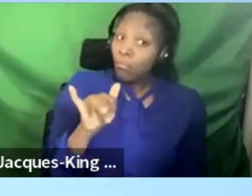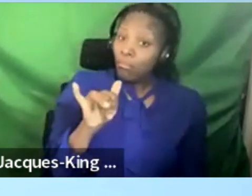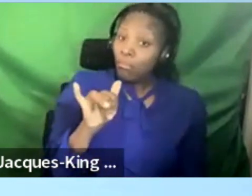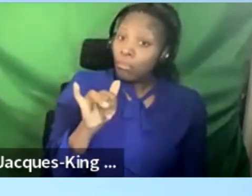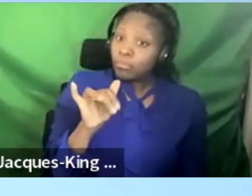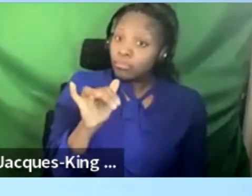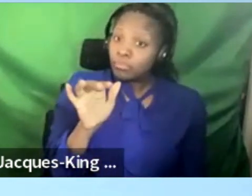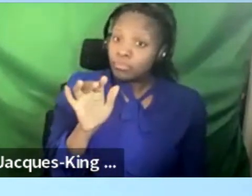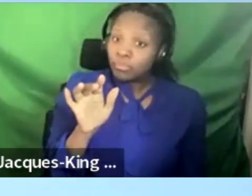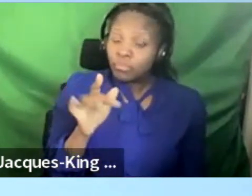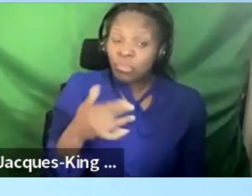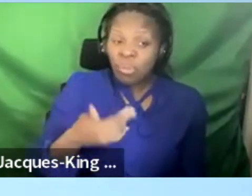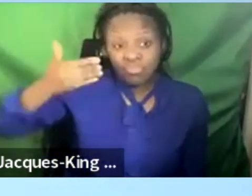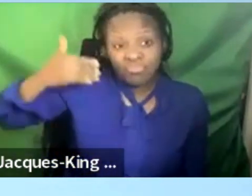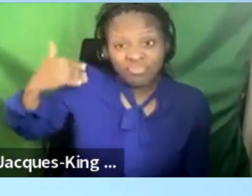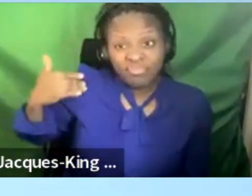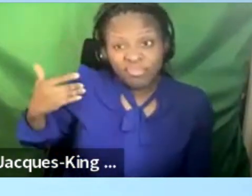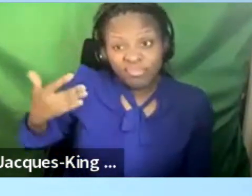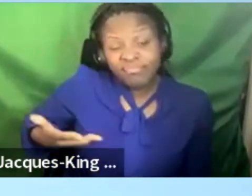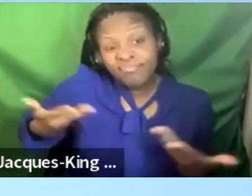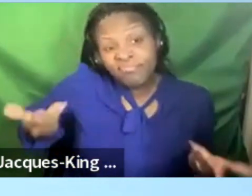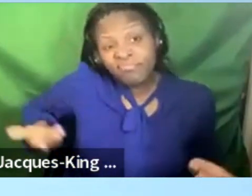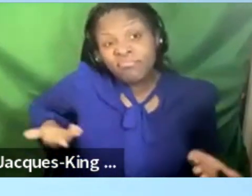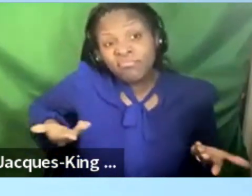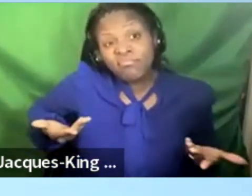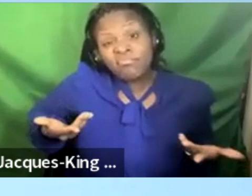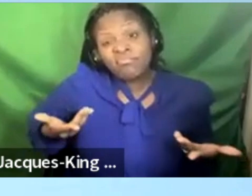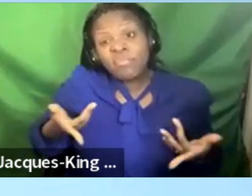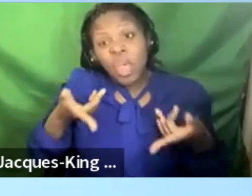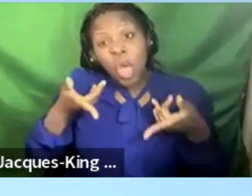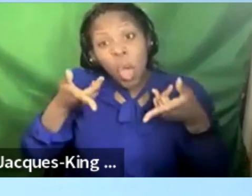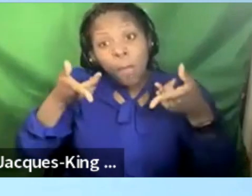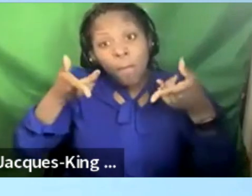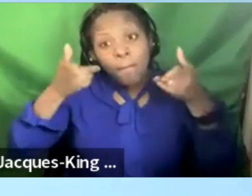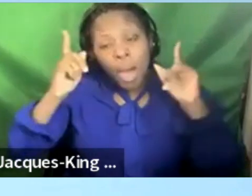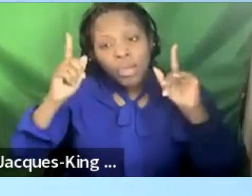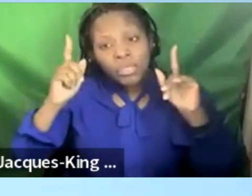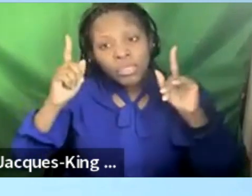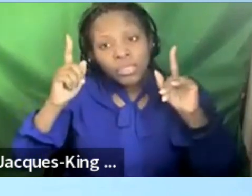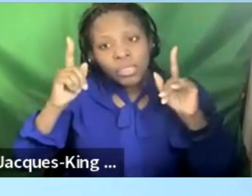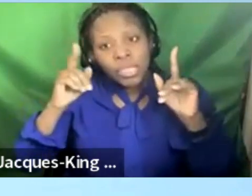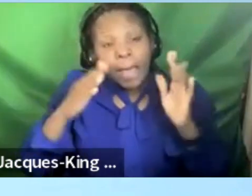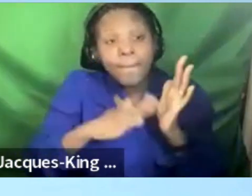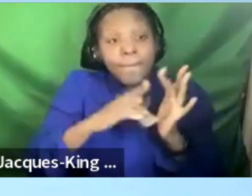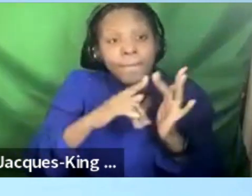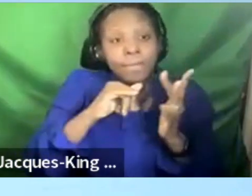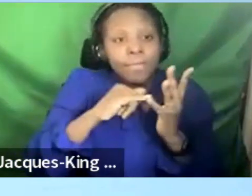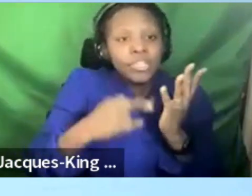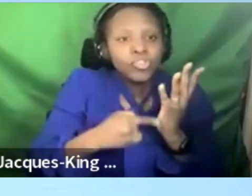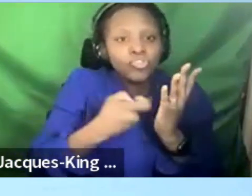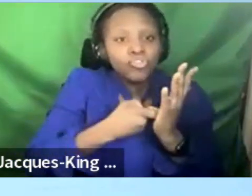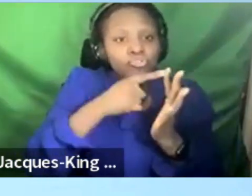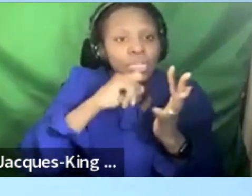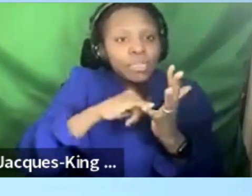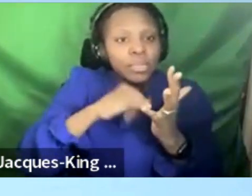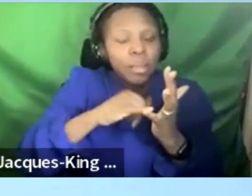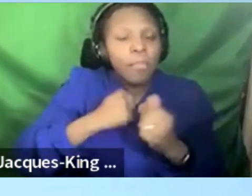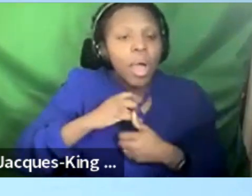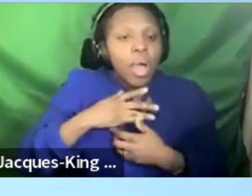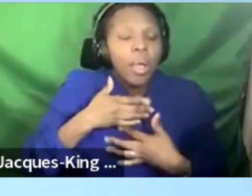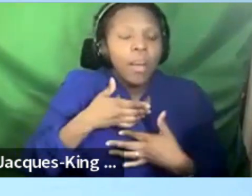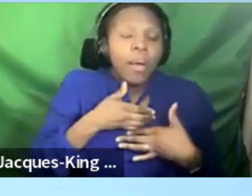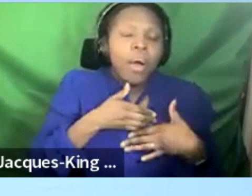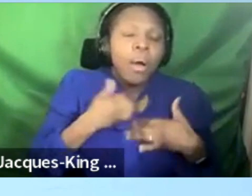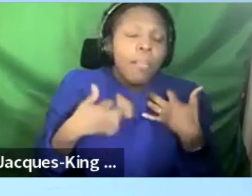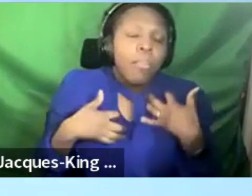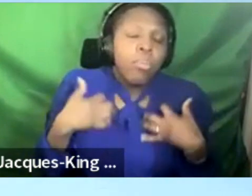you have to take this poem on and you want to turn it into a play, let's assume. And then you've got this middle part in here where it says, well, the next bit, a